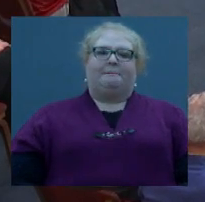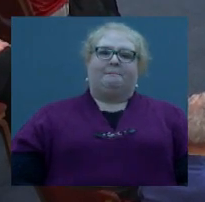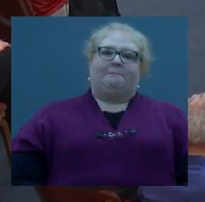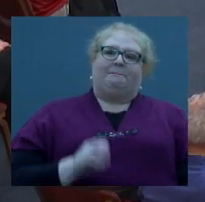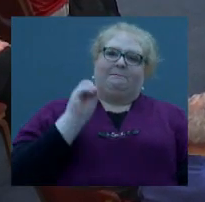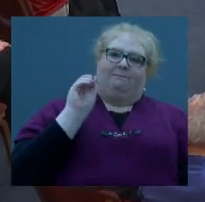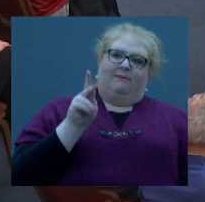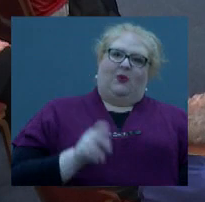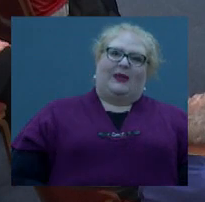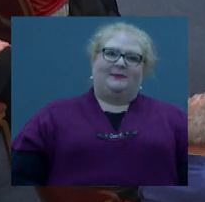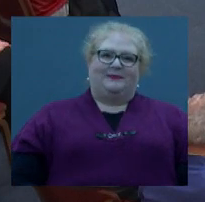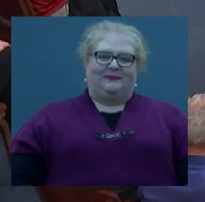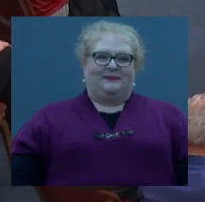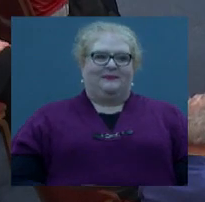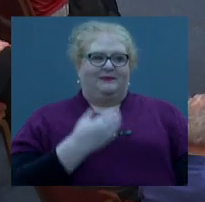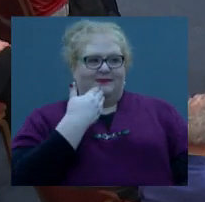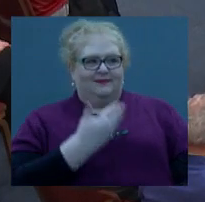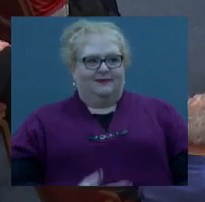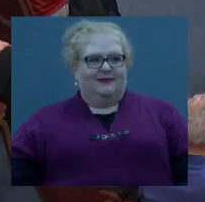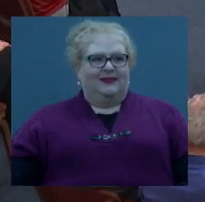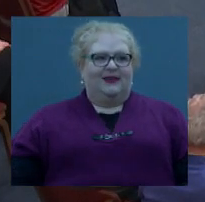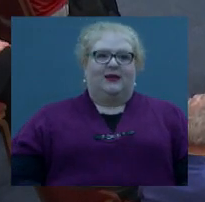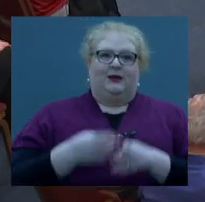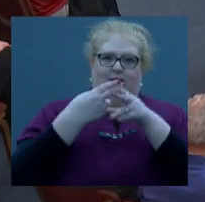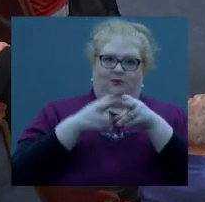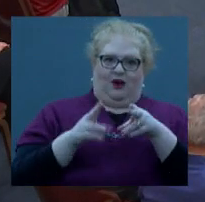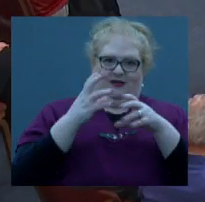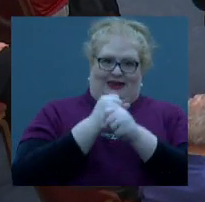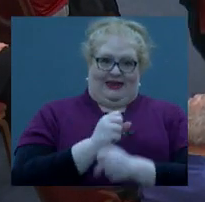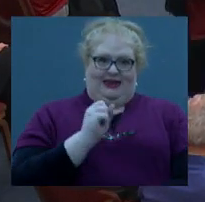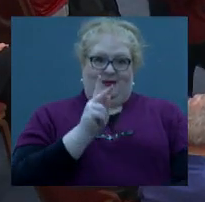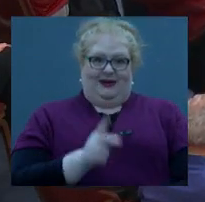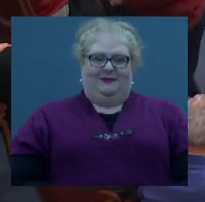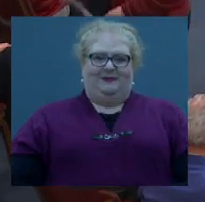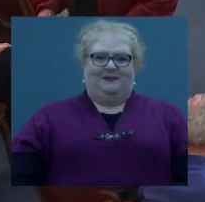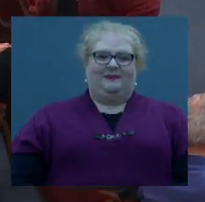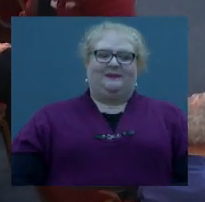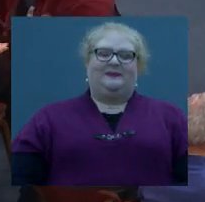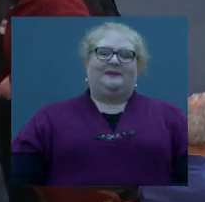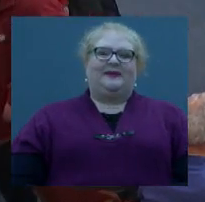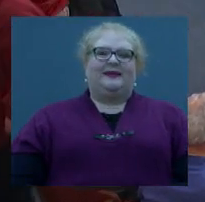Okay. Thank you. Brevity.